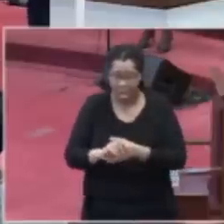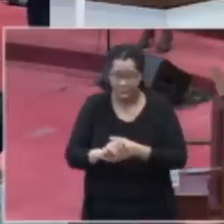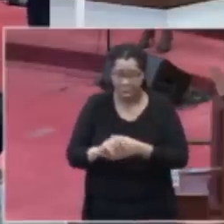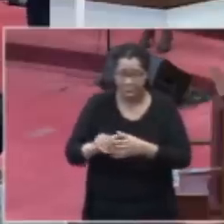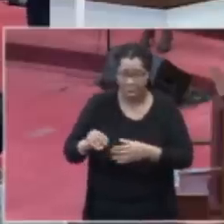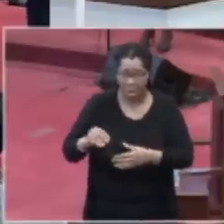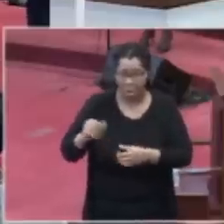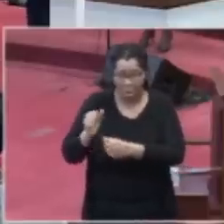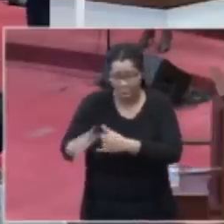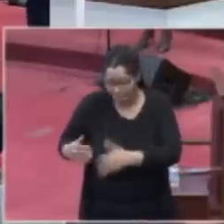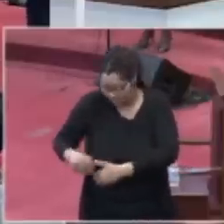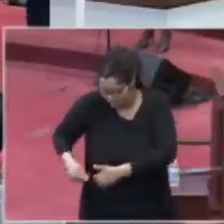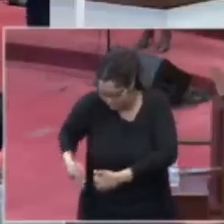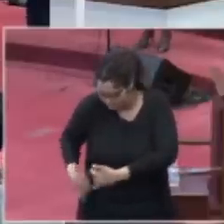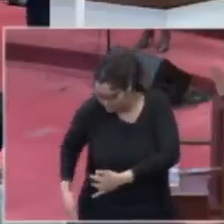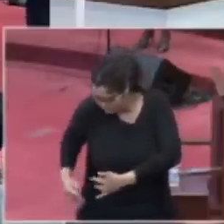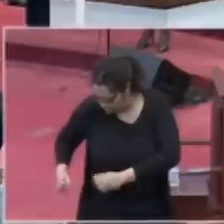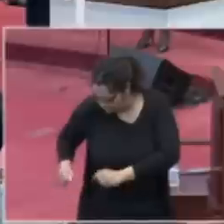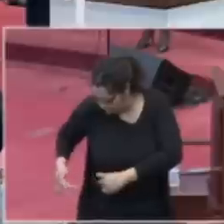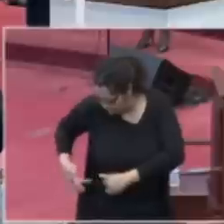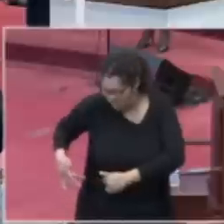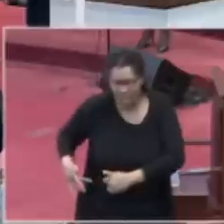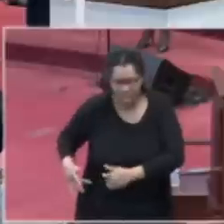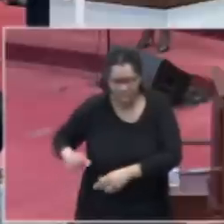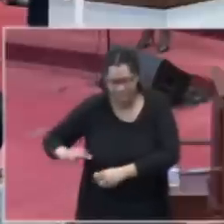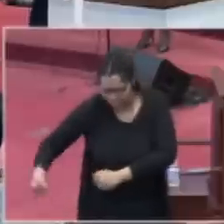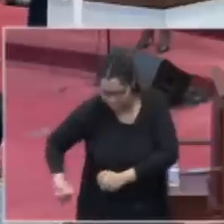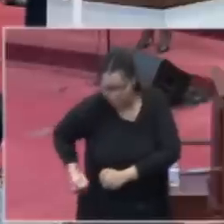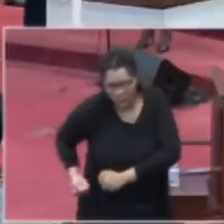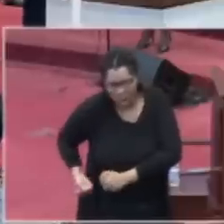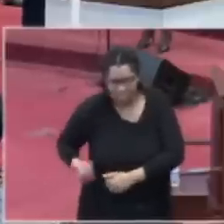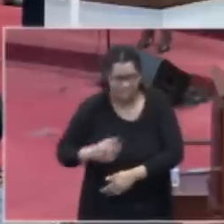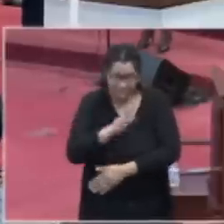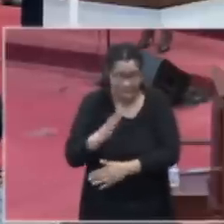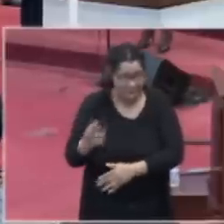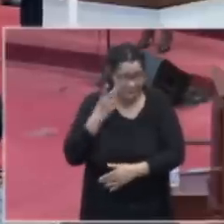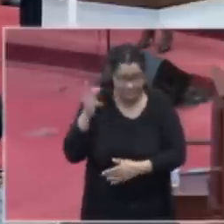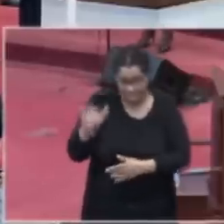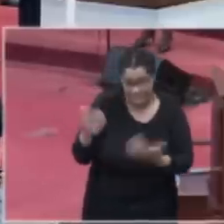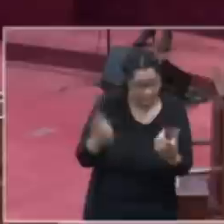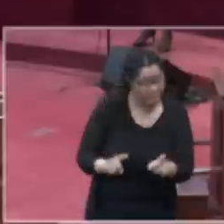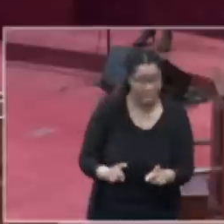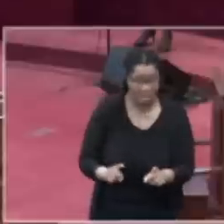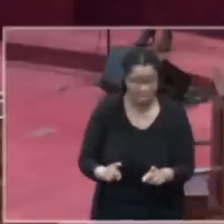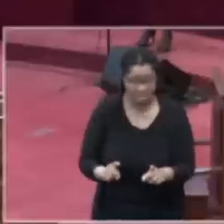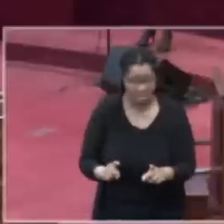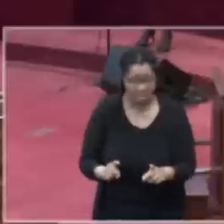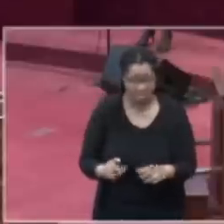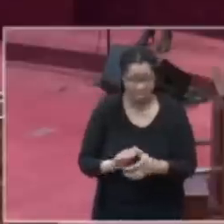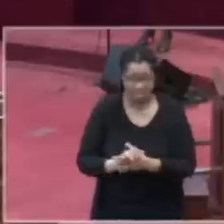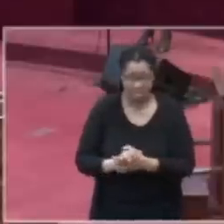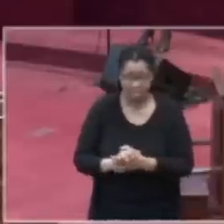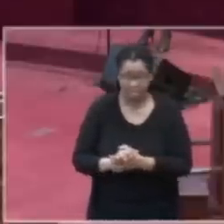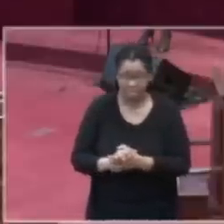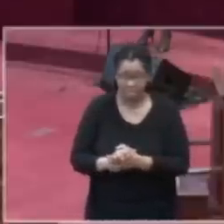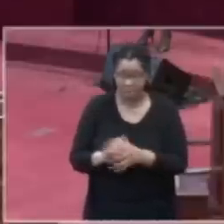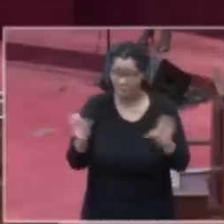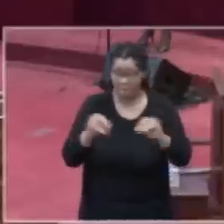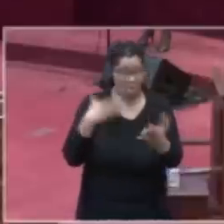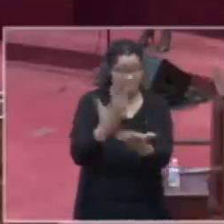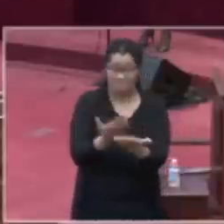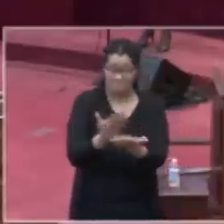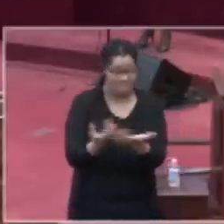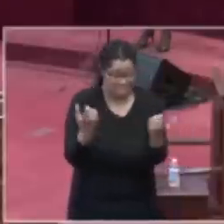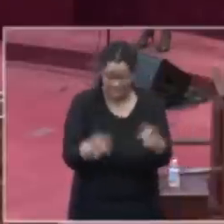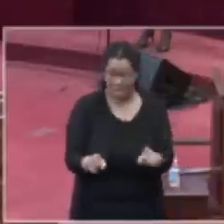in Jesus' side where the spear had been thrust. I didn't see any of it. I have no empirical